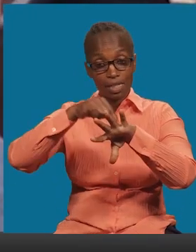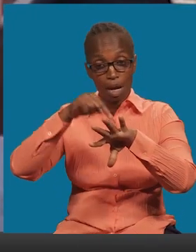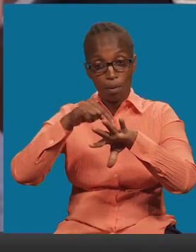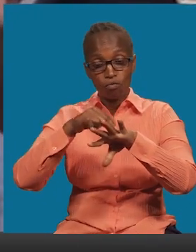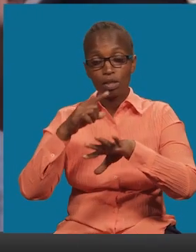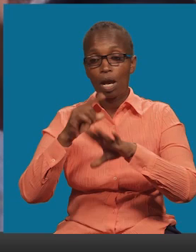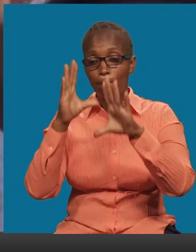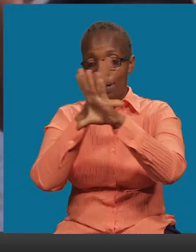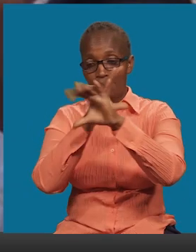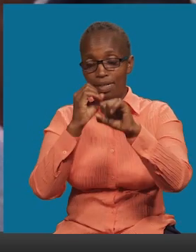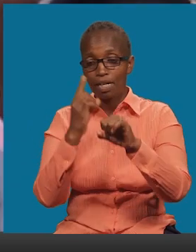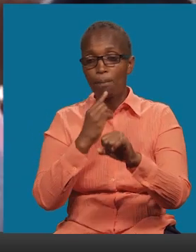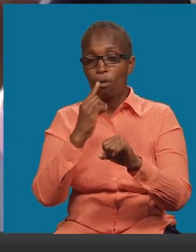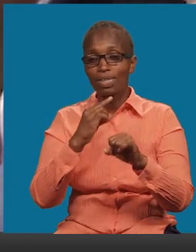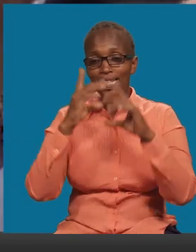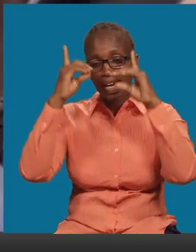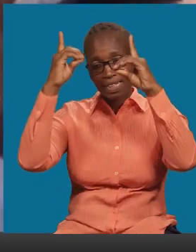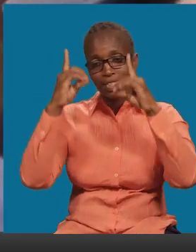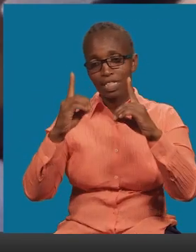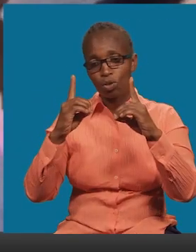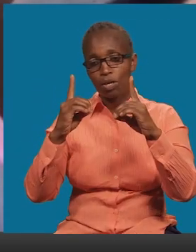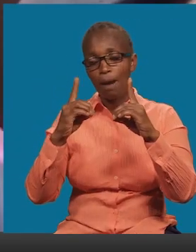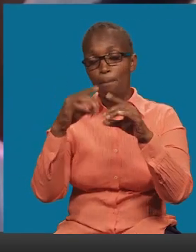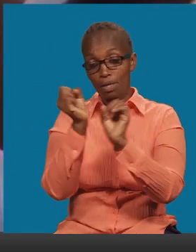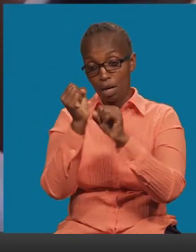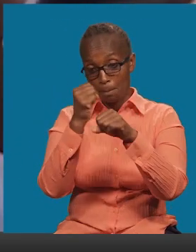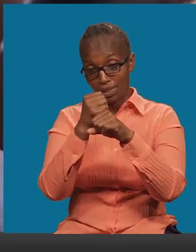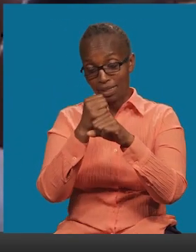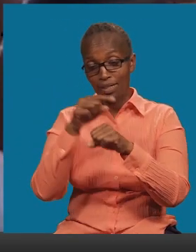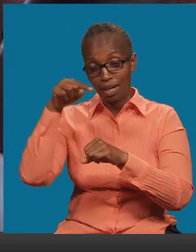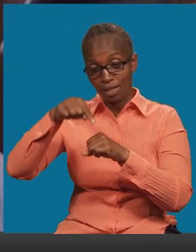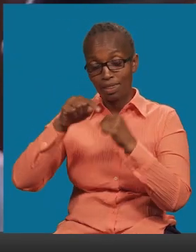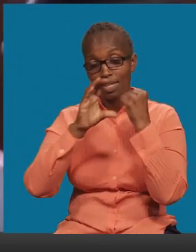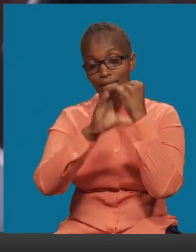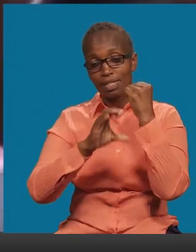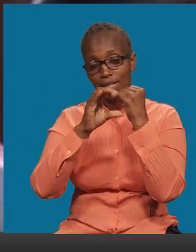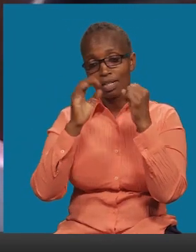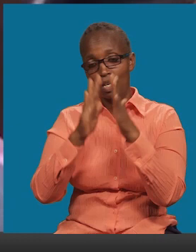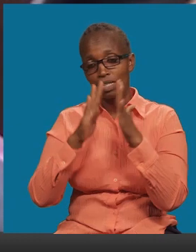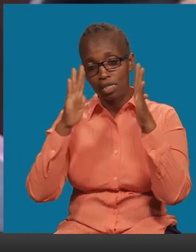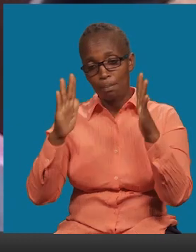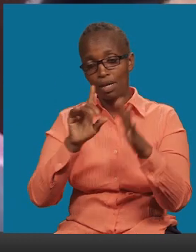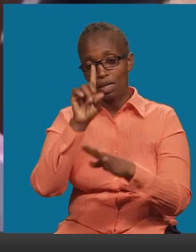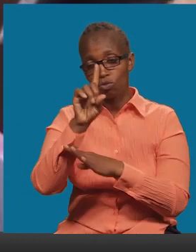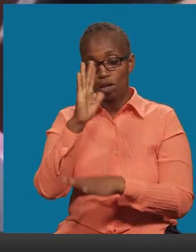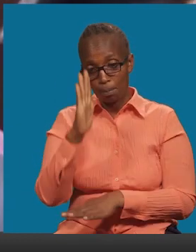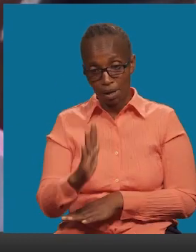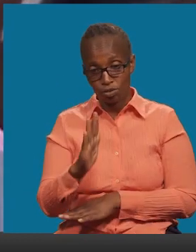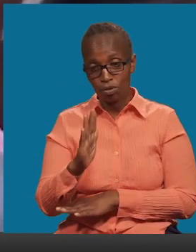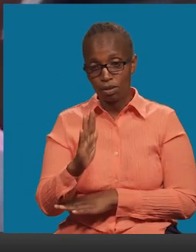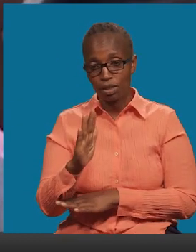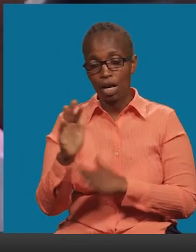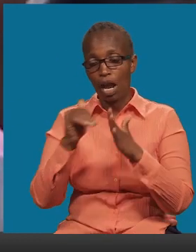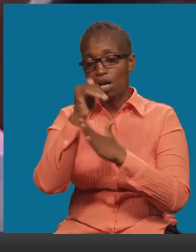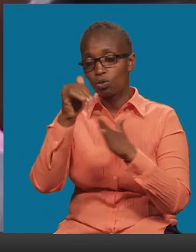very tough times, even from the time of President Moi, decisions have been made that are bigger than an individual. This country is bigger than any